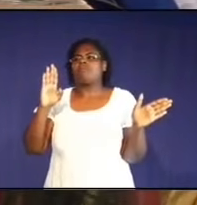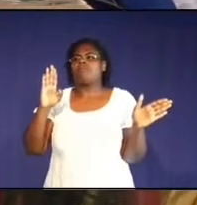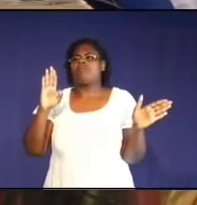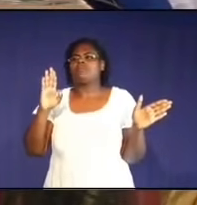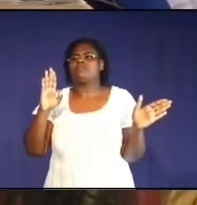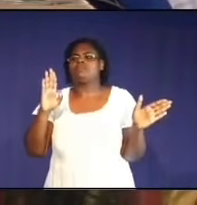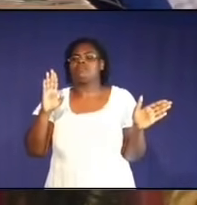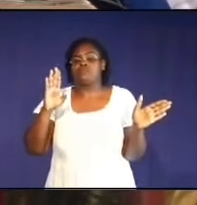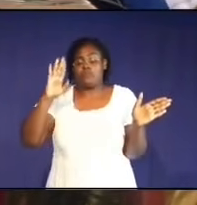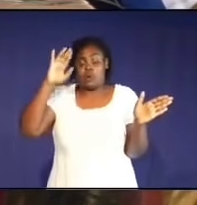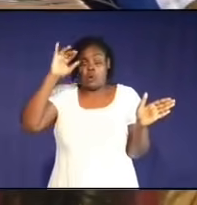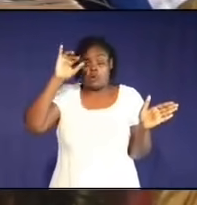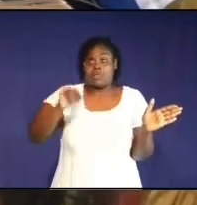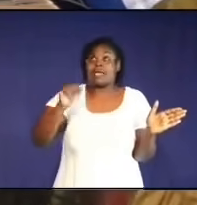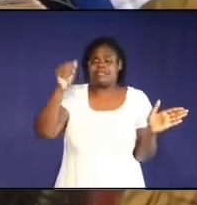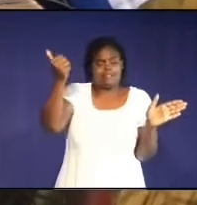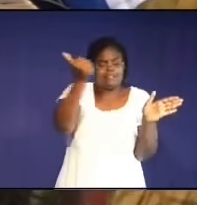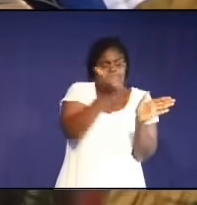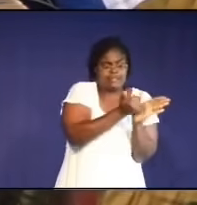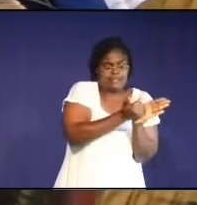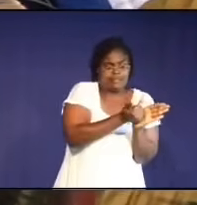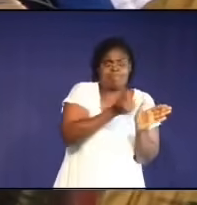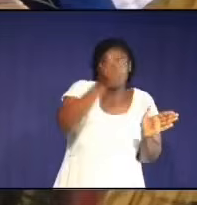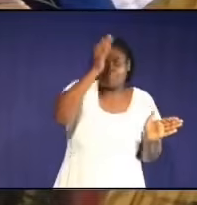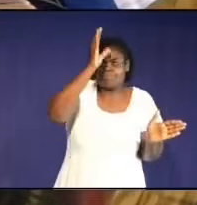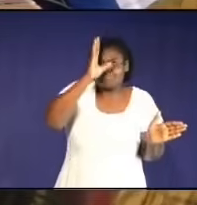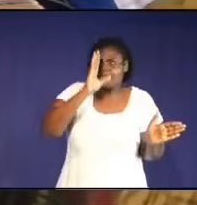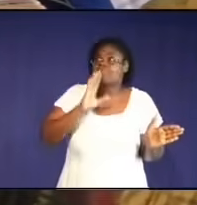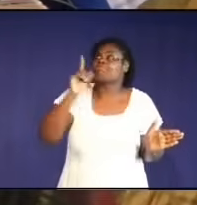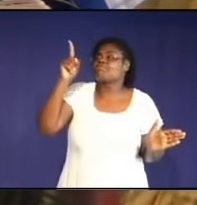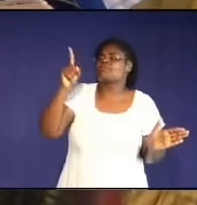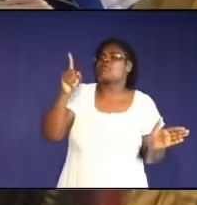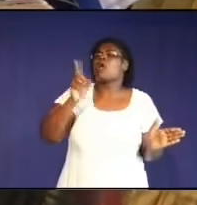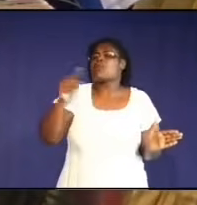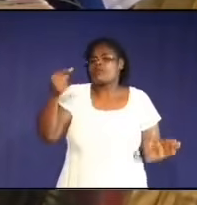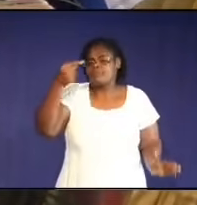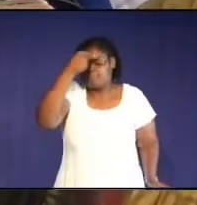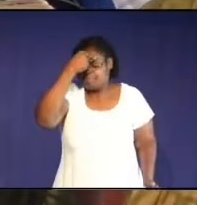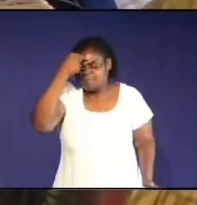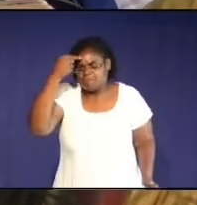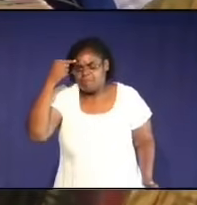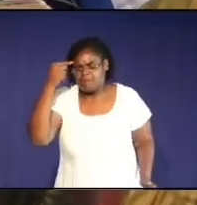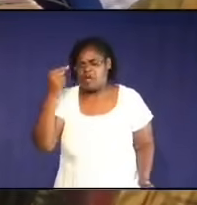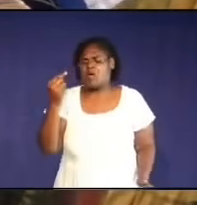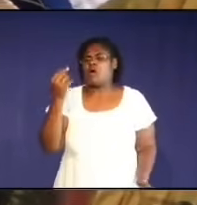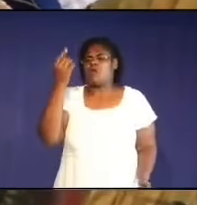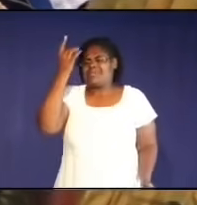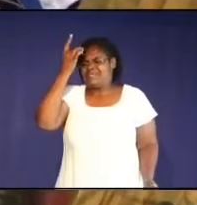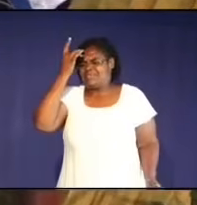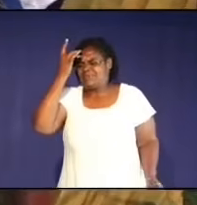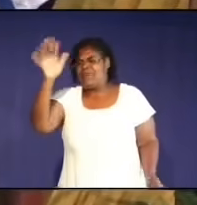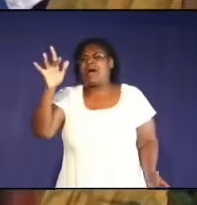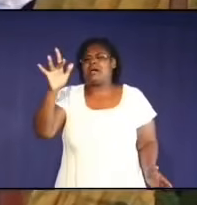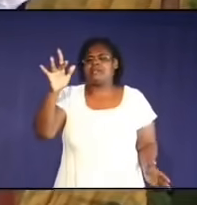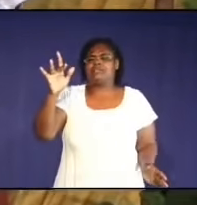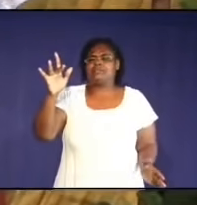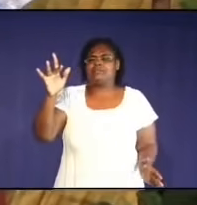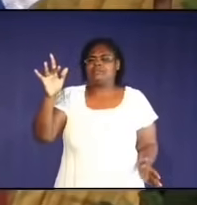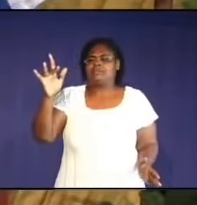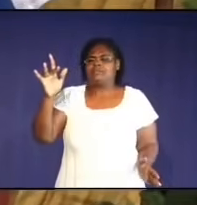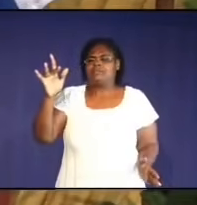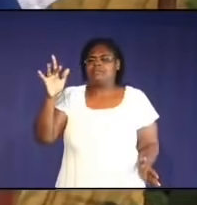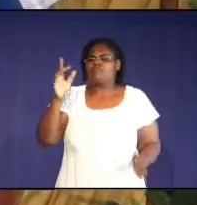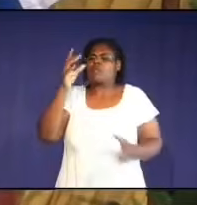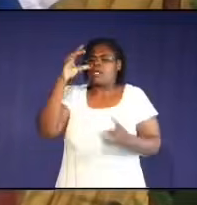the life, on the forehead, on the intelligence, having made the decision, of those who have chosen to trust and